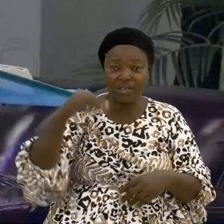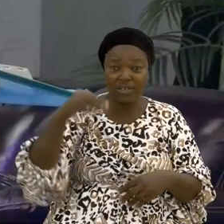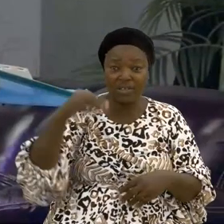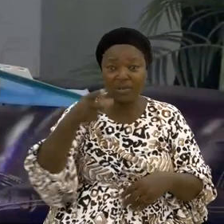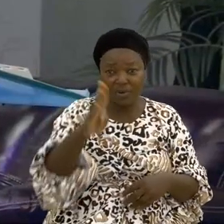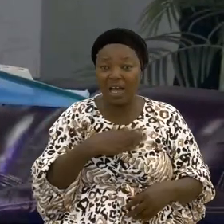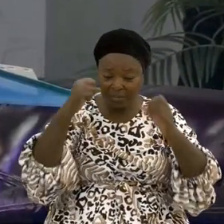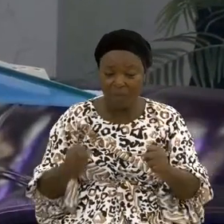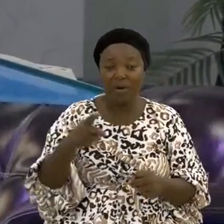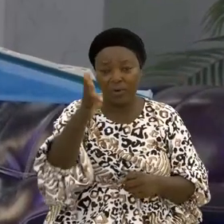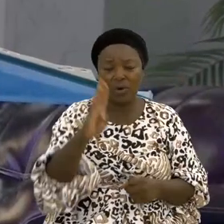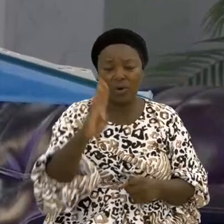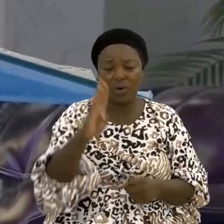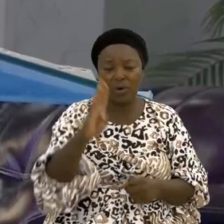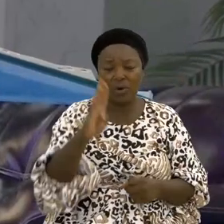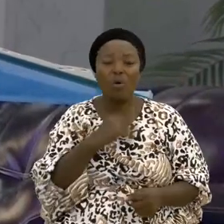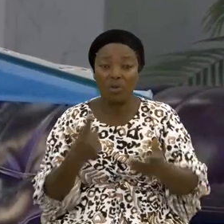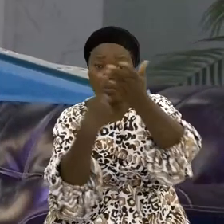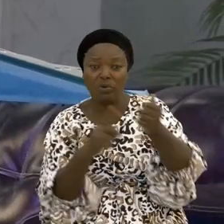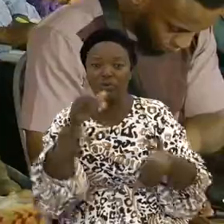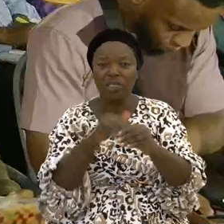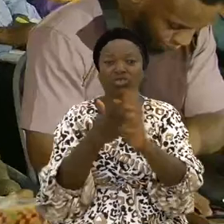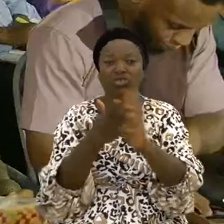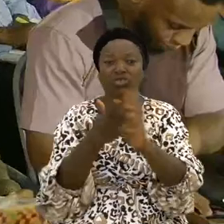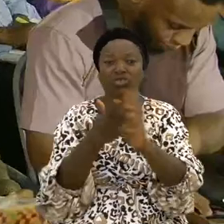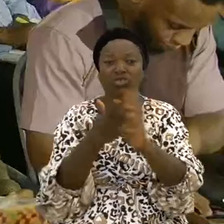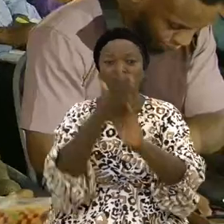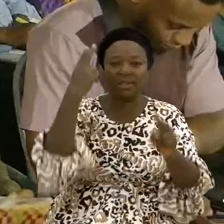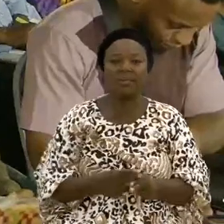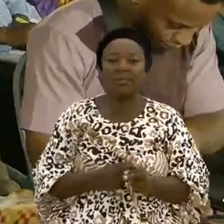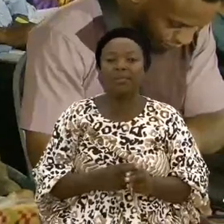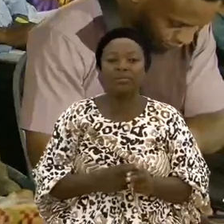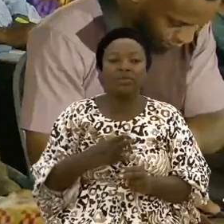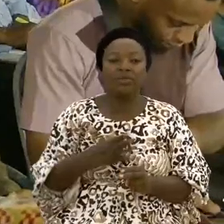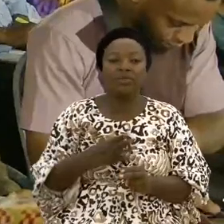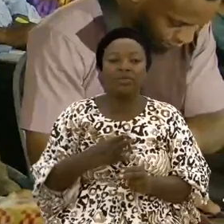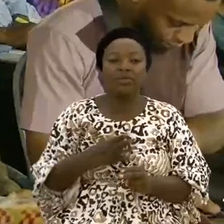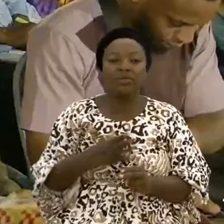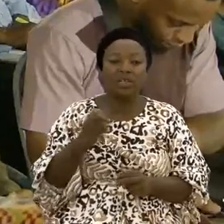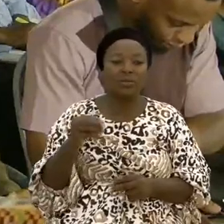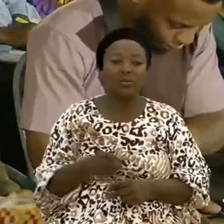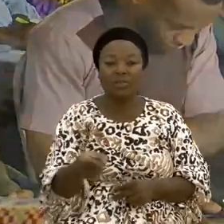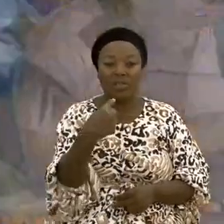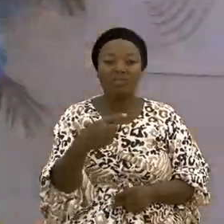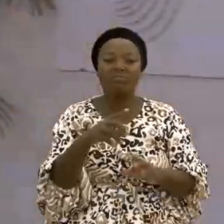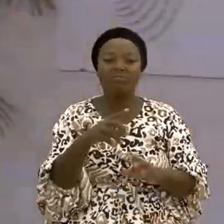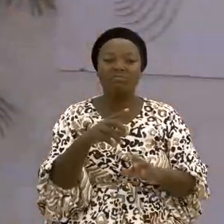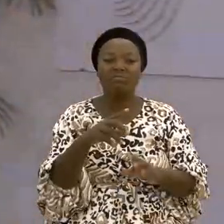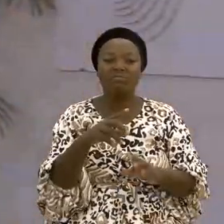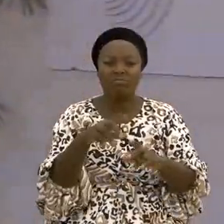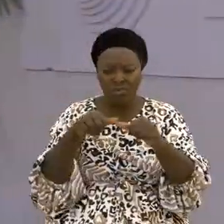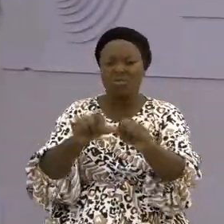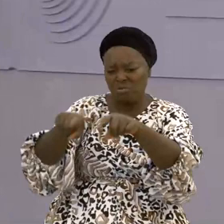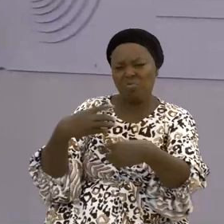power of God will uphold you in Jesus' name. And so they said, go ahead and make your